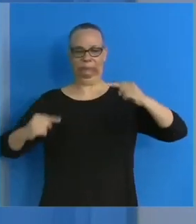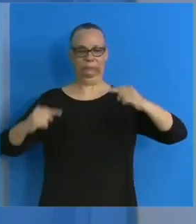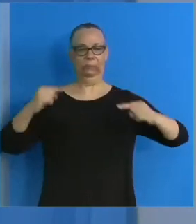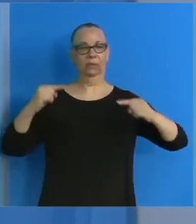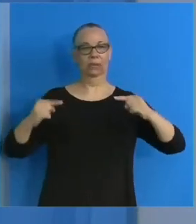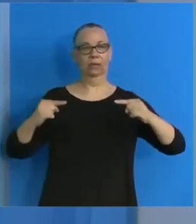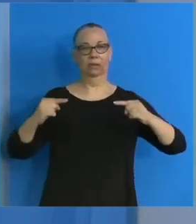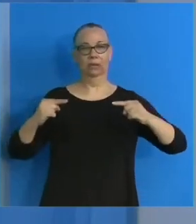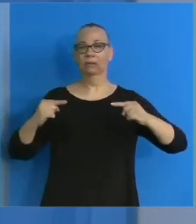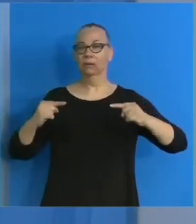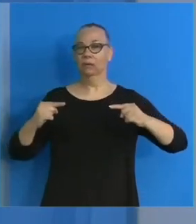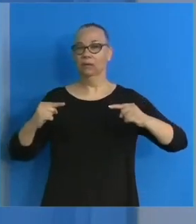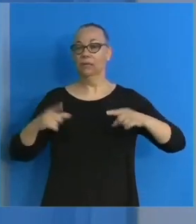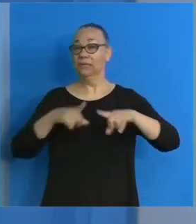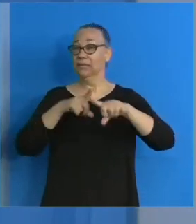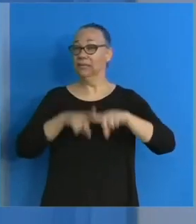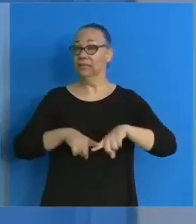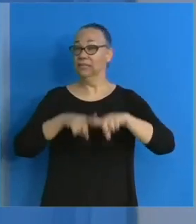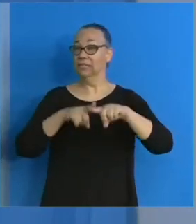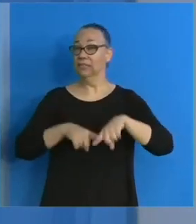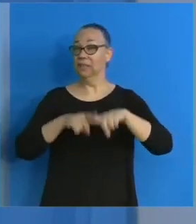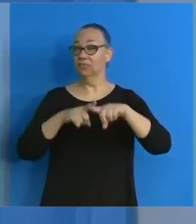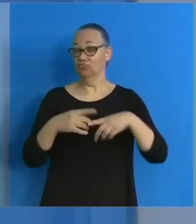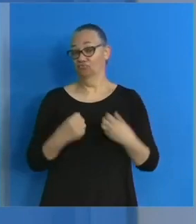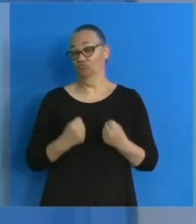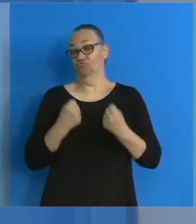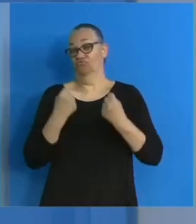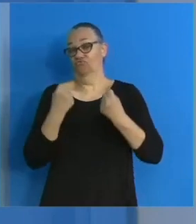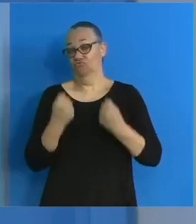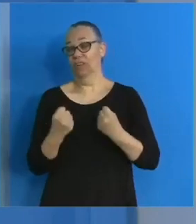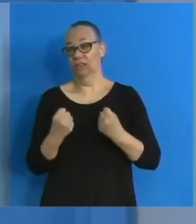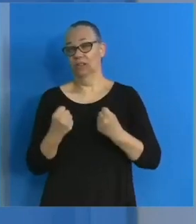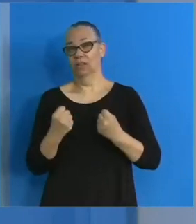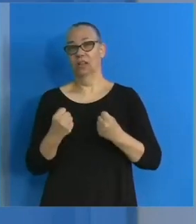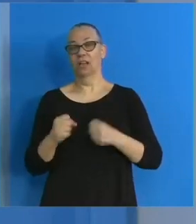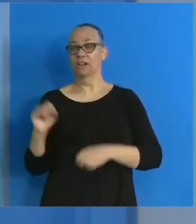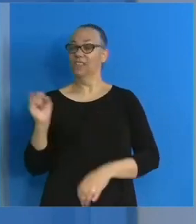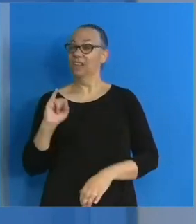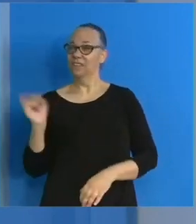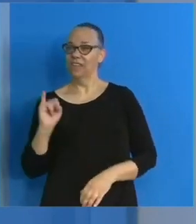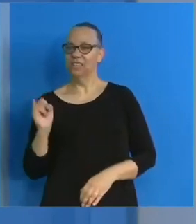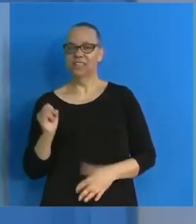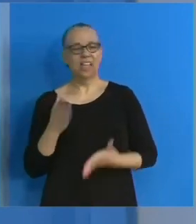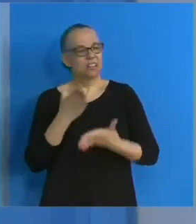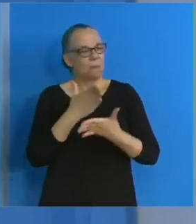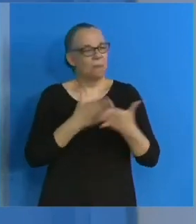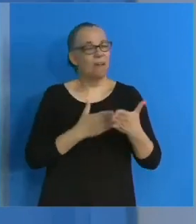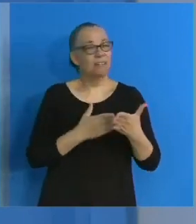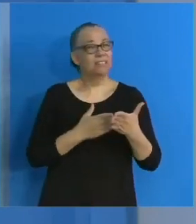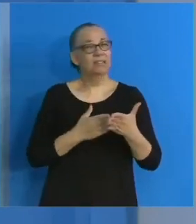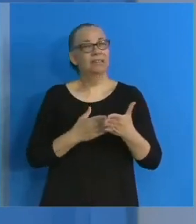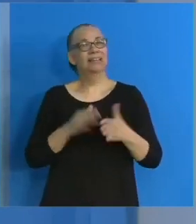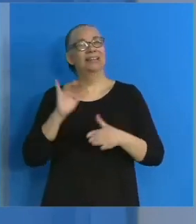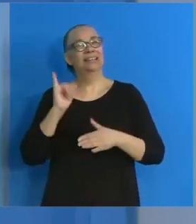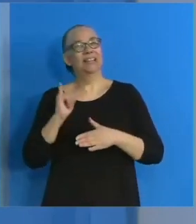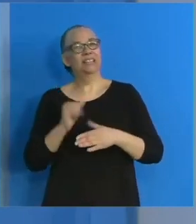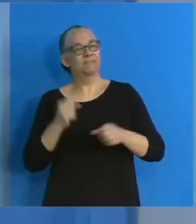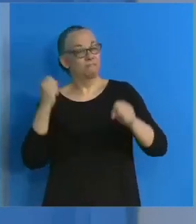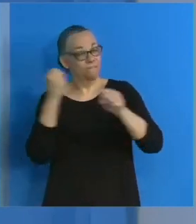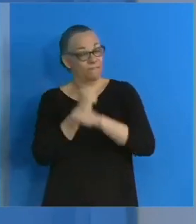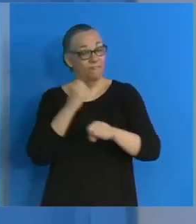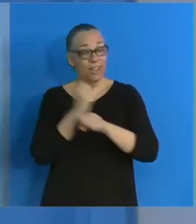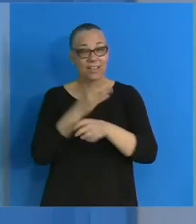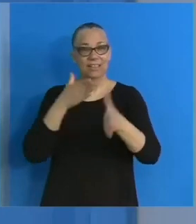stated earlier, it depends on the strength of the infection and the parts of the virus that immunity is developed against. There